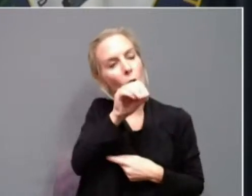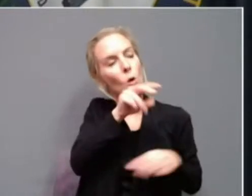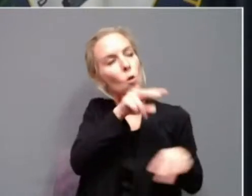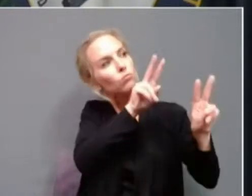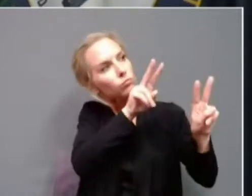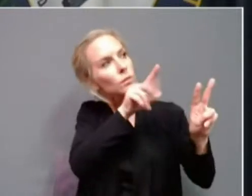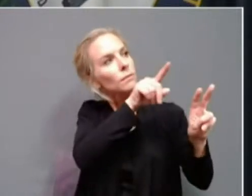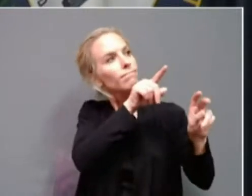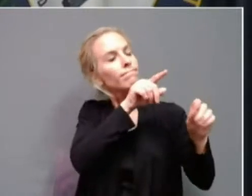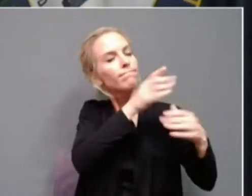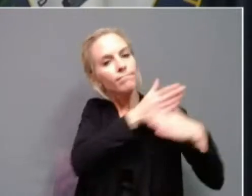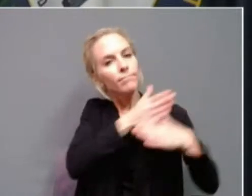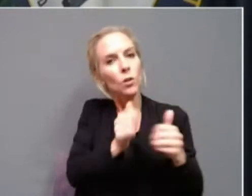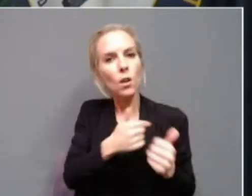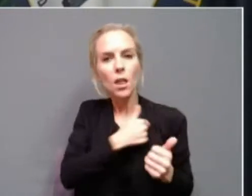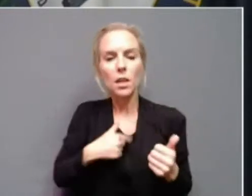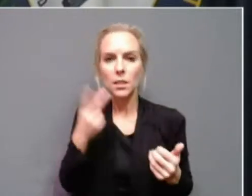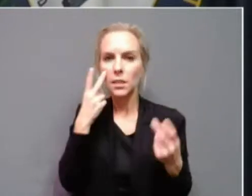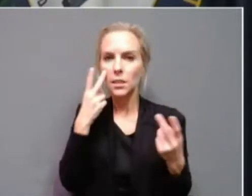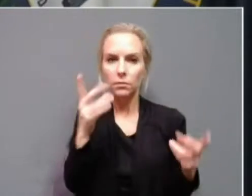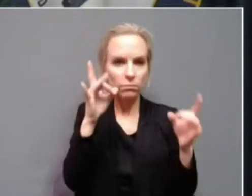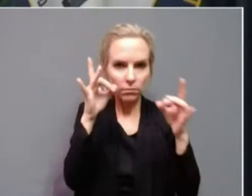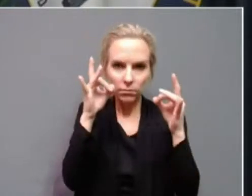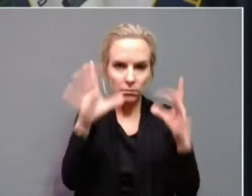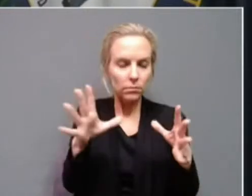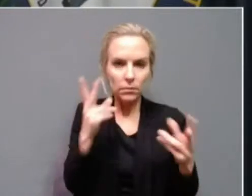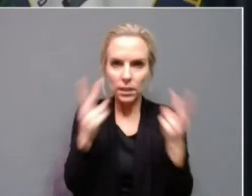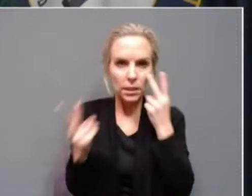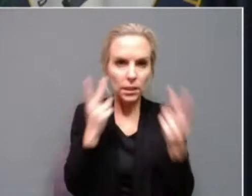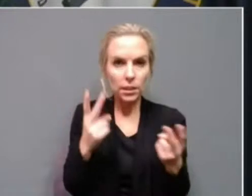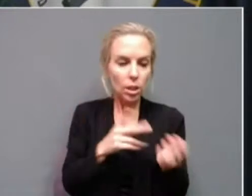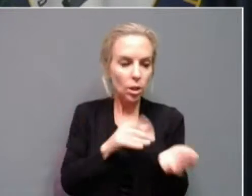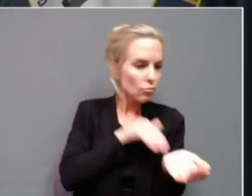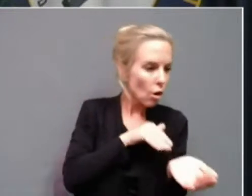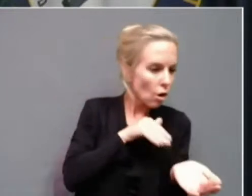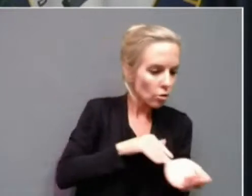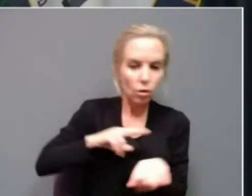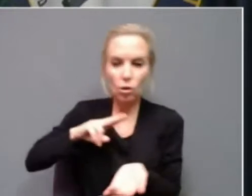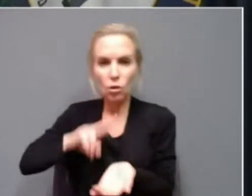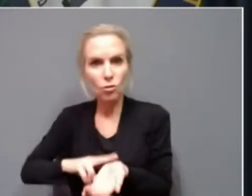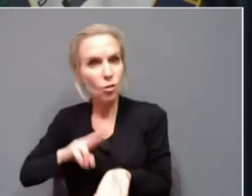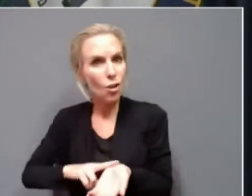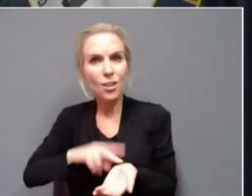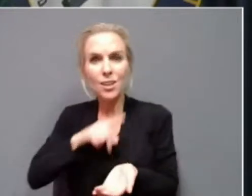seen. Our doctors, our nurses have been our lifeline in this.